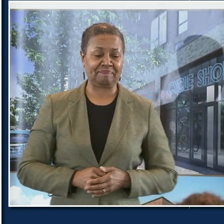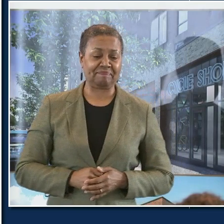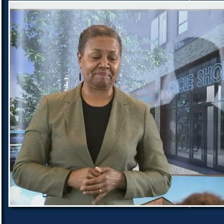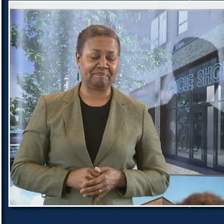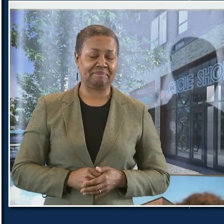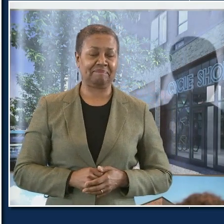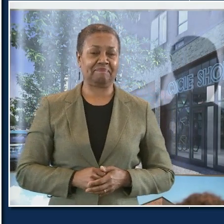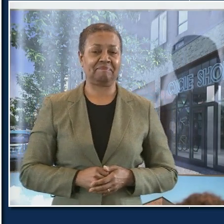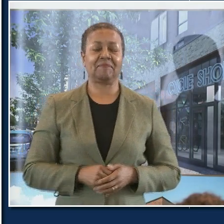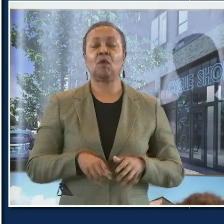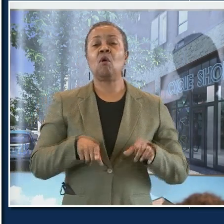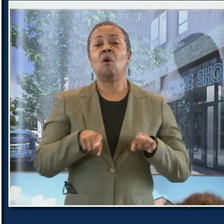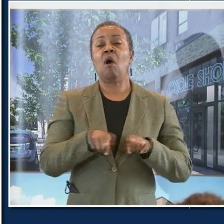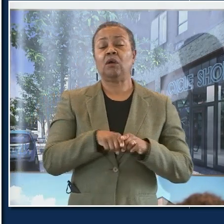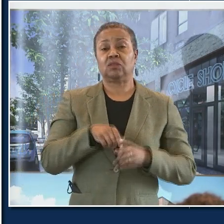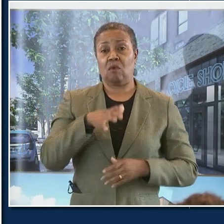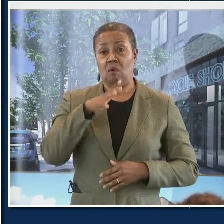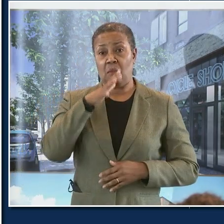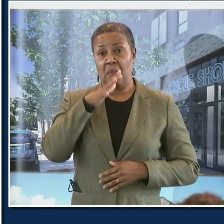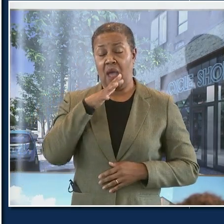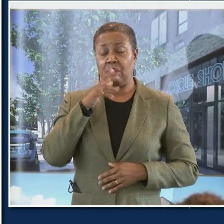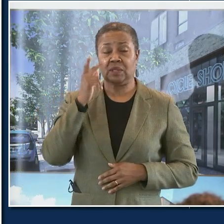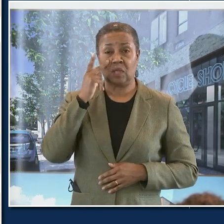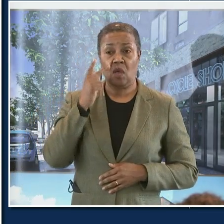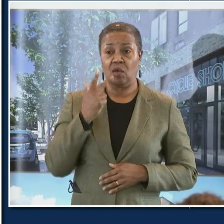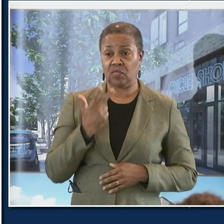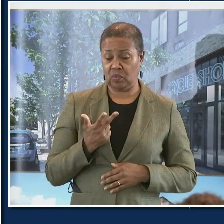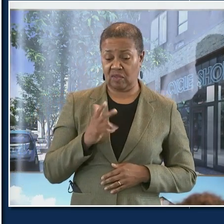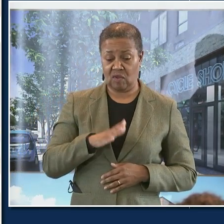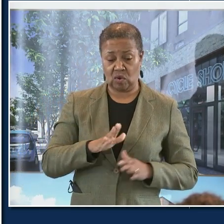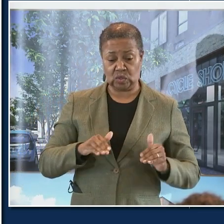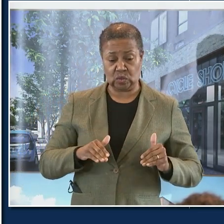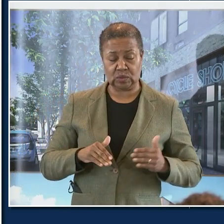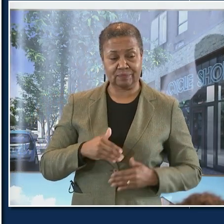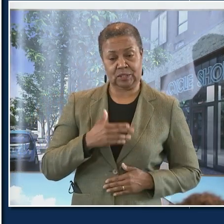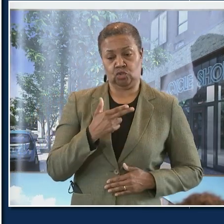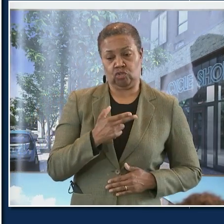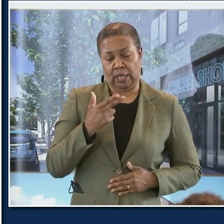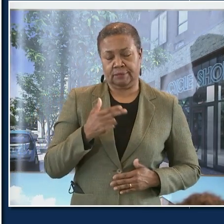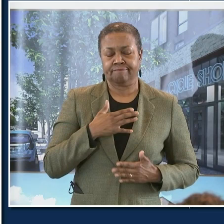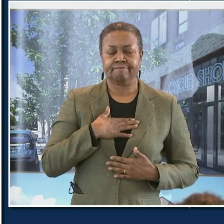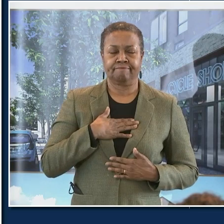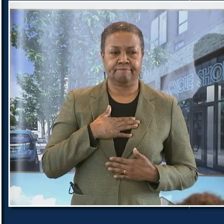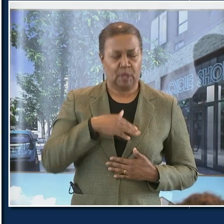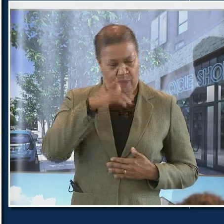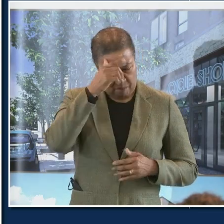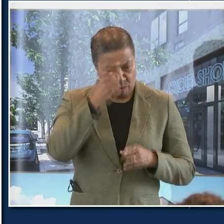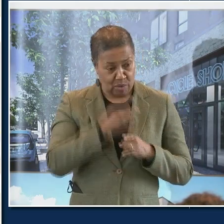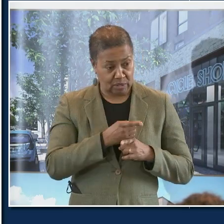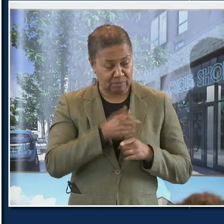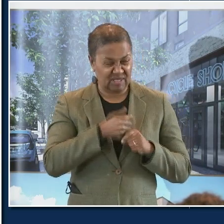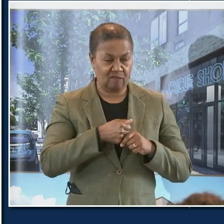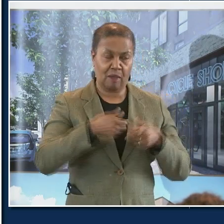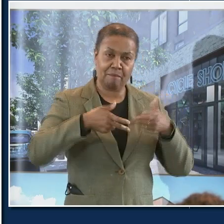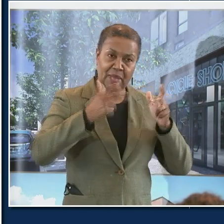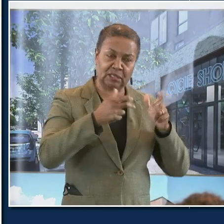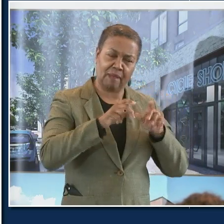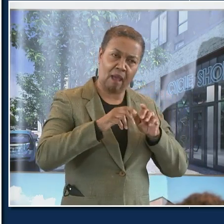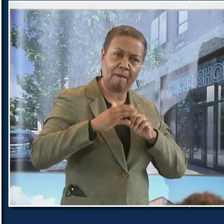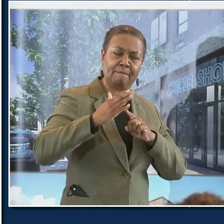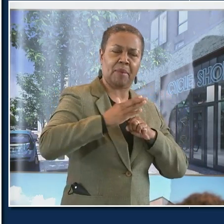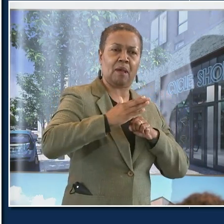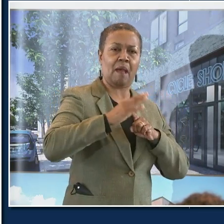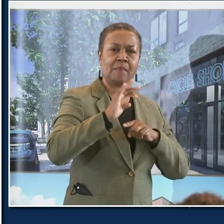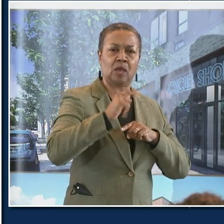She also lived to watch 3 of her kids get shot. My brother, that was a basketball star at Marshall High